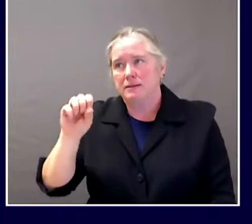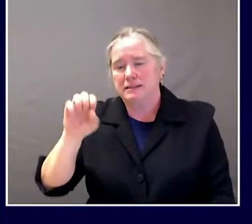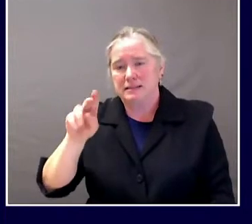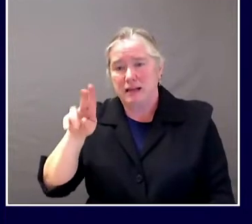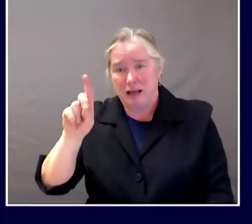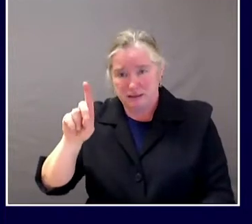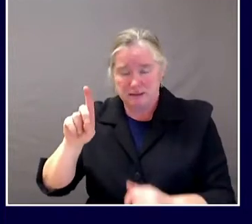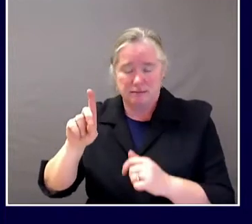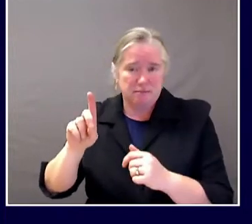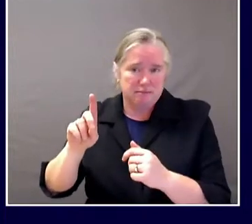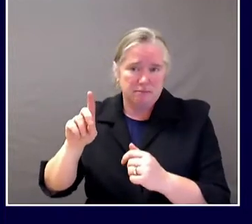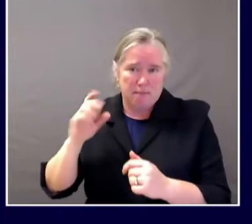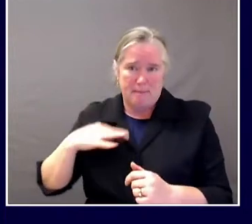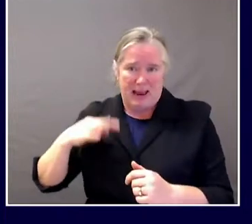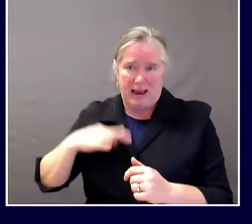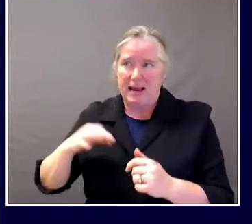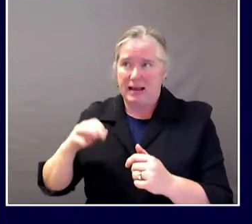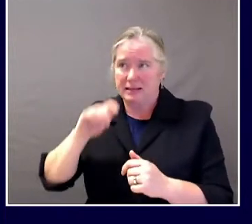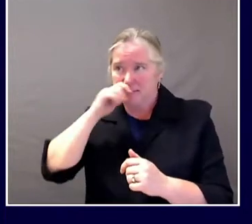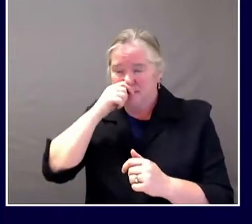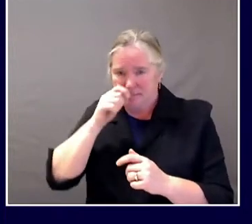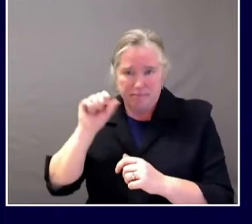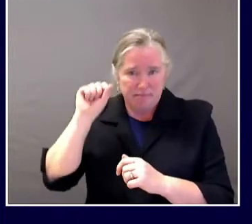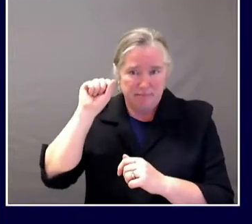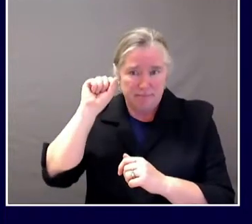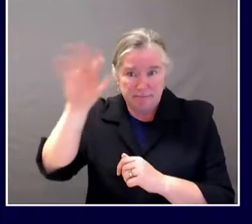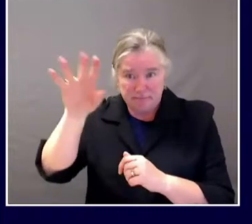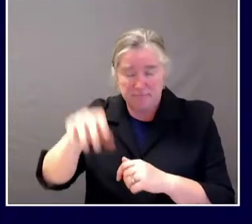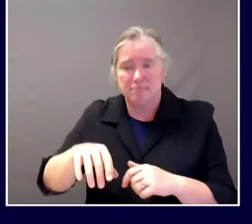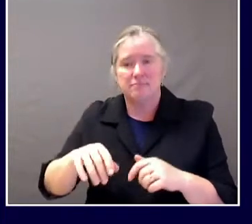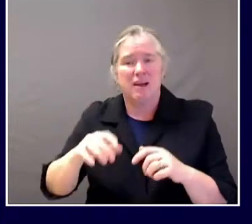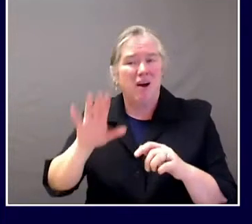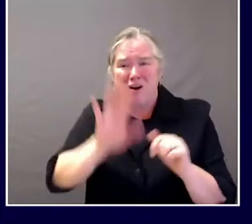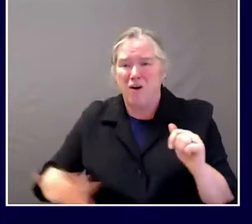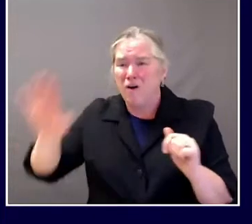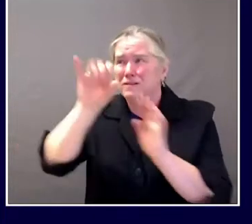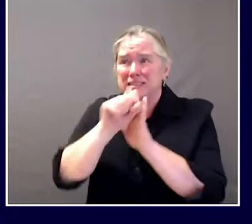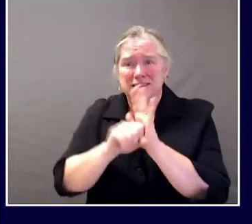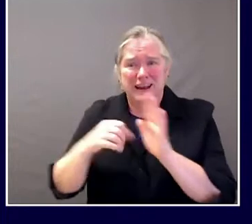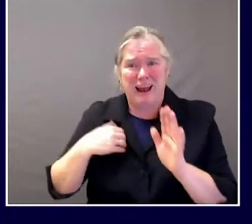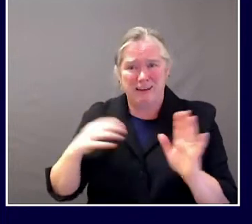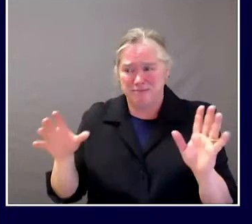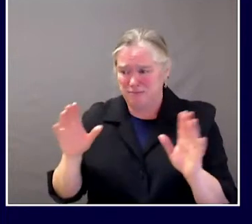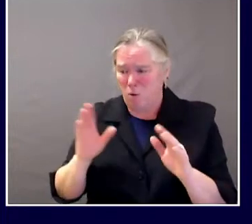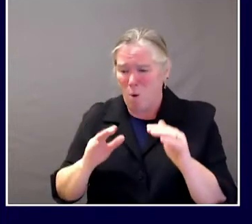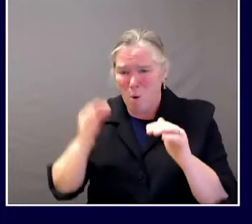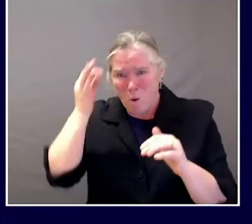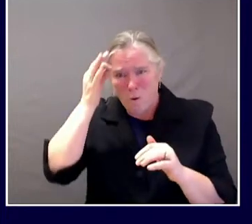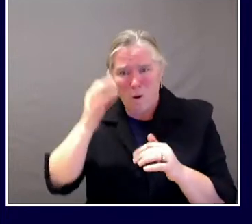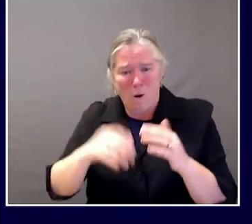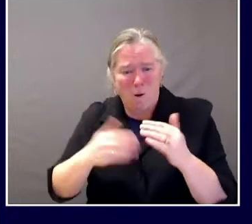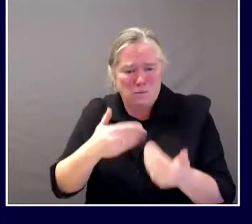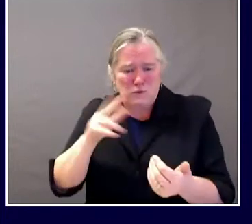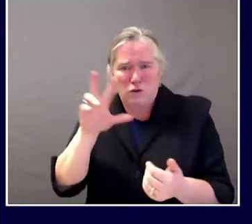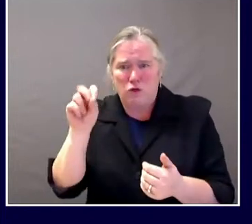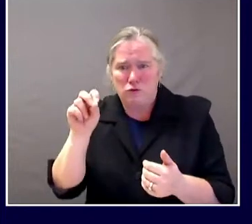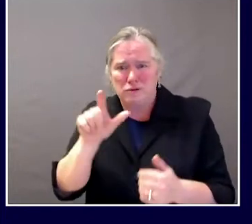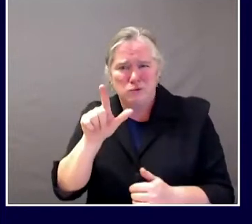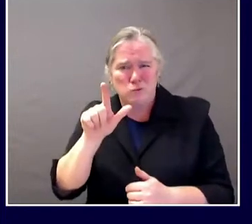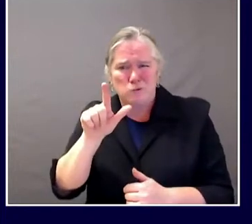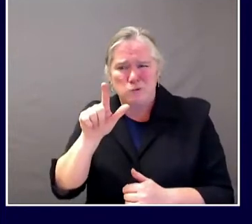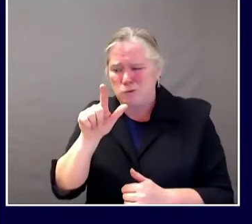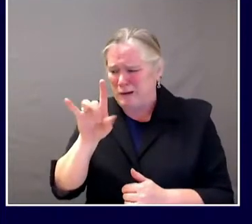no doctor's order. Now, whether there is any other policy responses that may need to be put into place, that's too early to tell. The